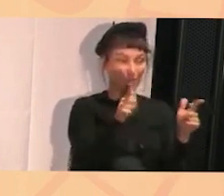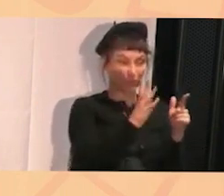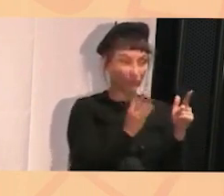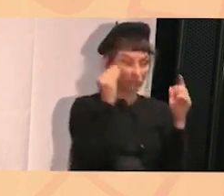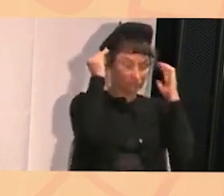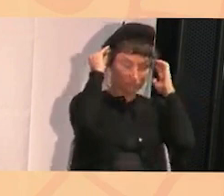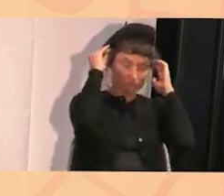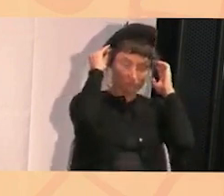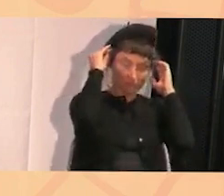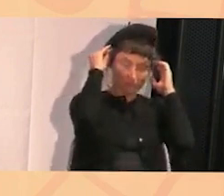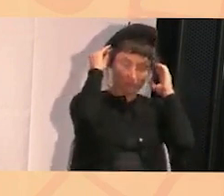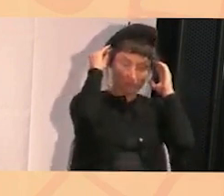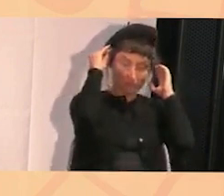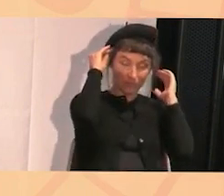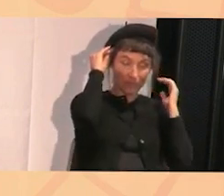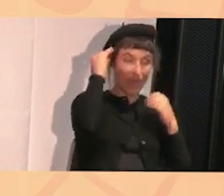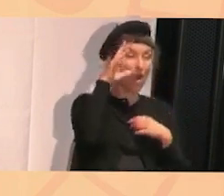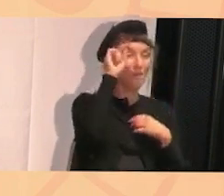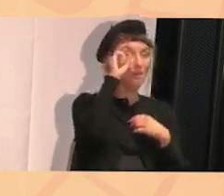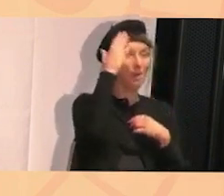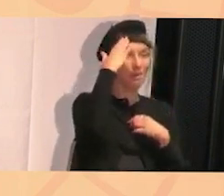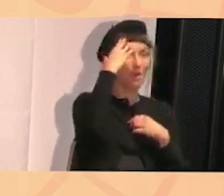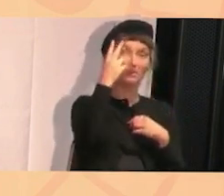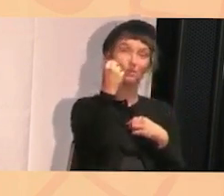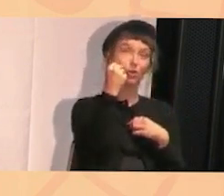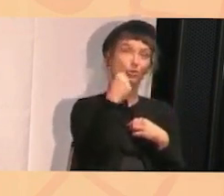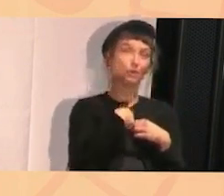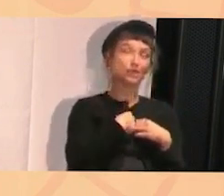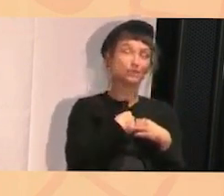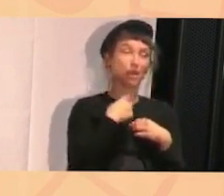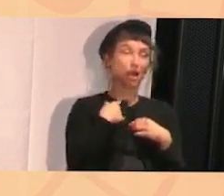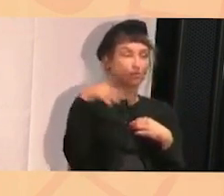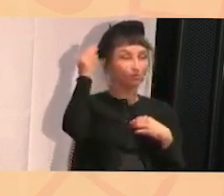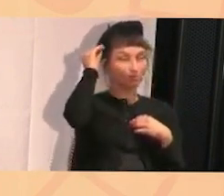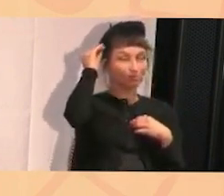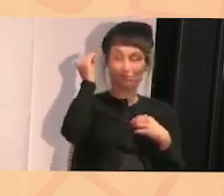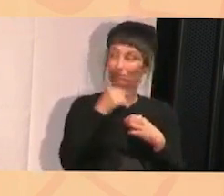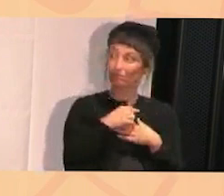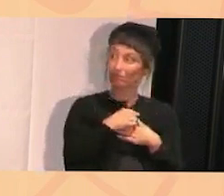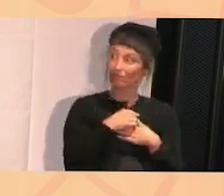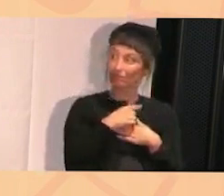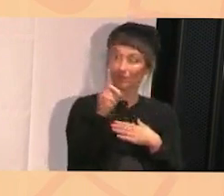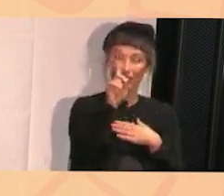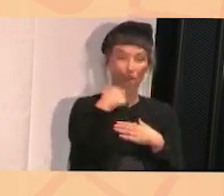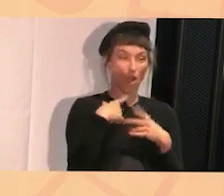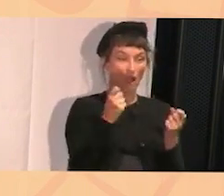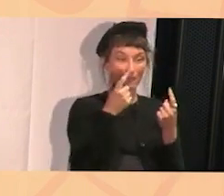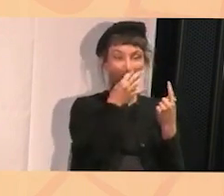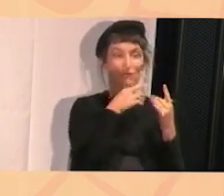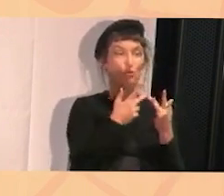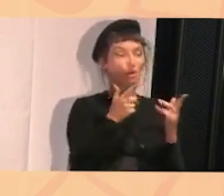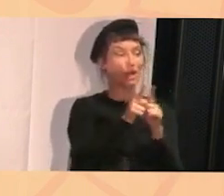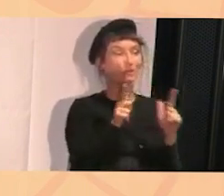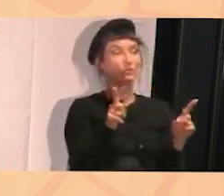how Mum spoke to us when we were small. And now I can understand a few other languages as